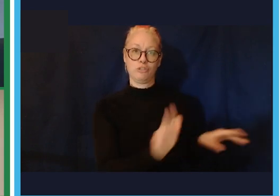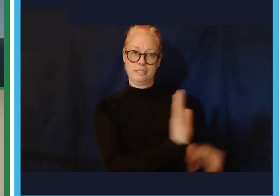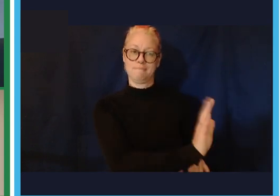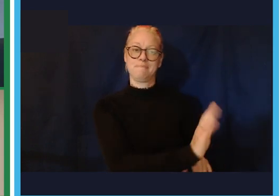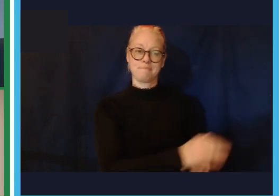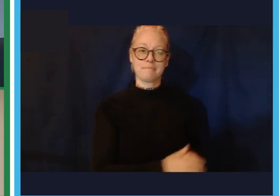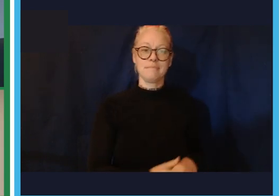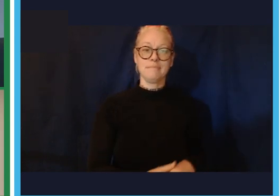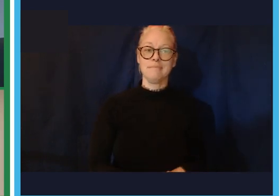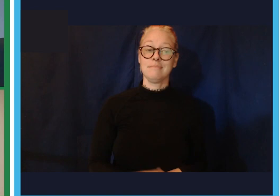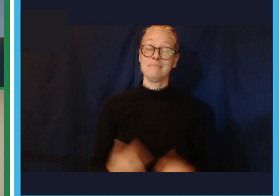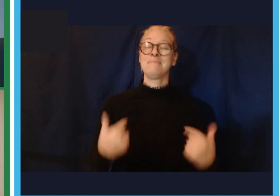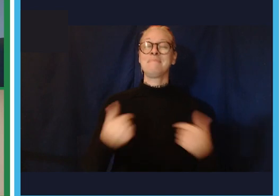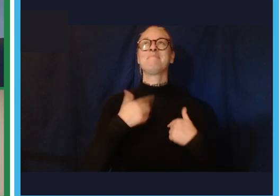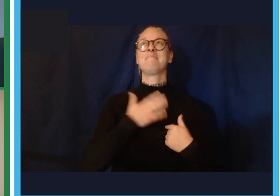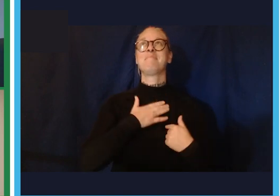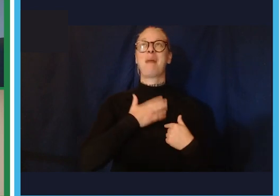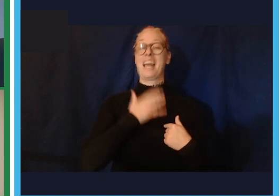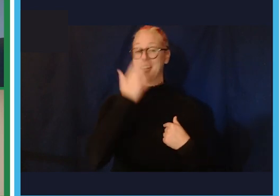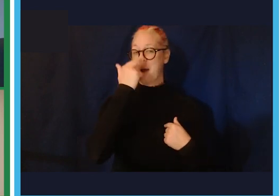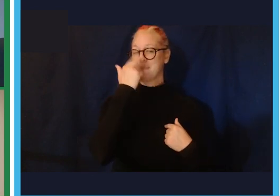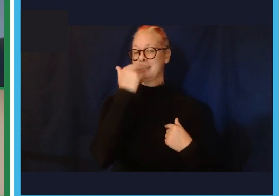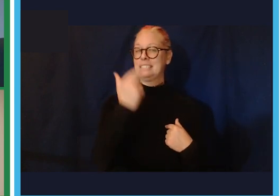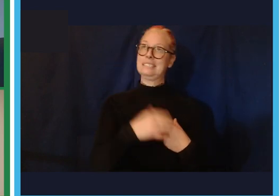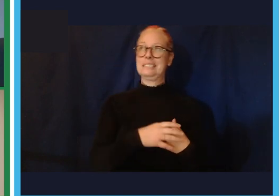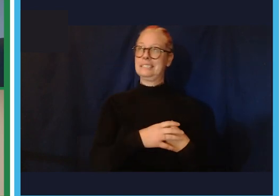Yeah. I would say so.